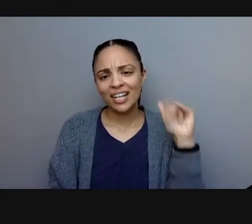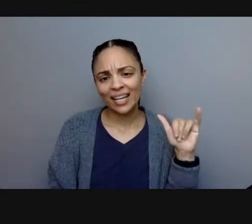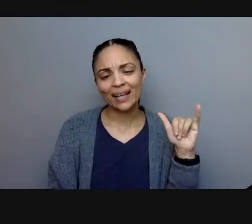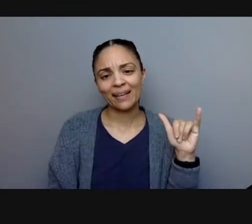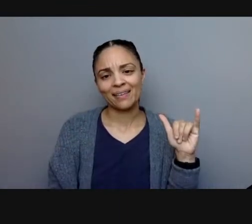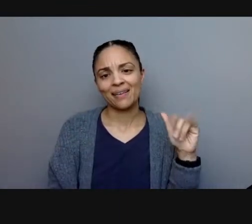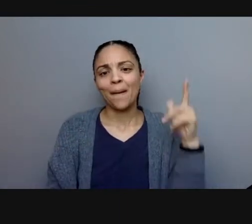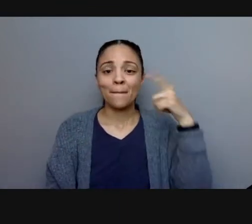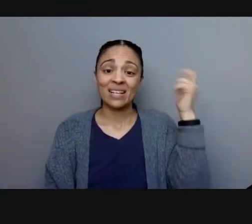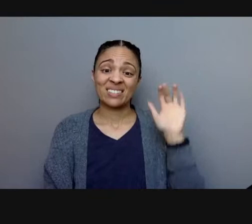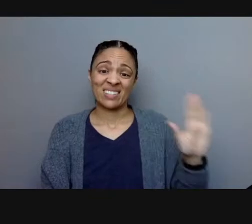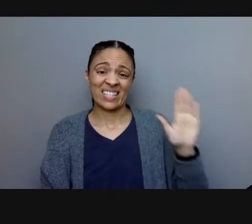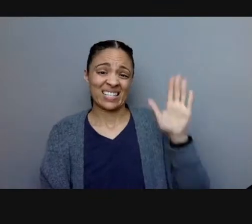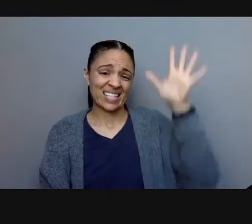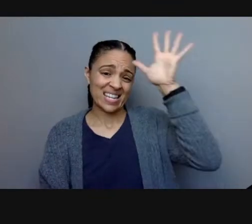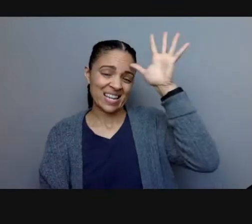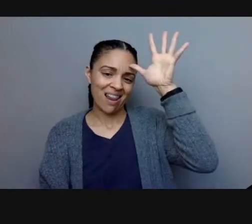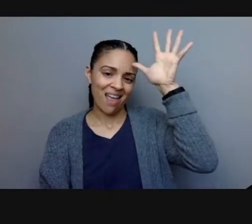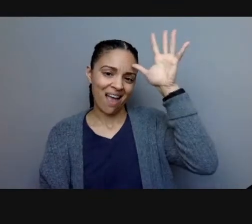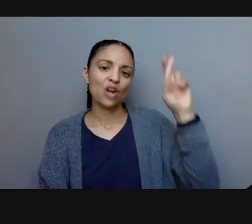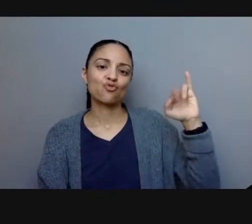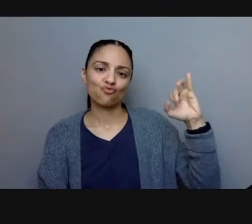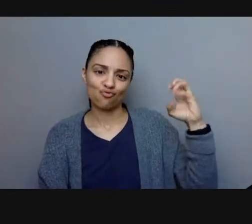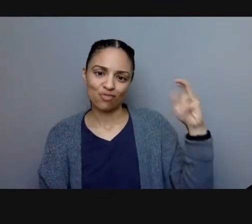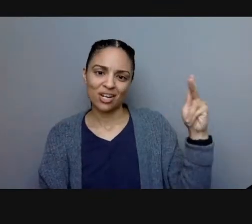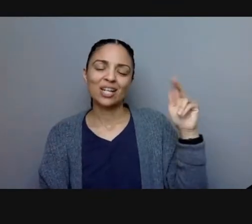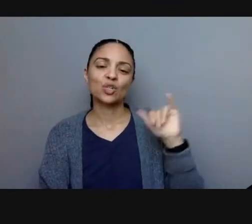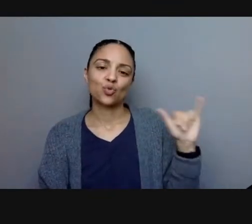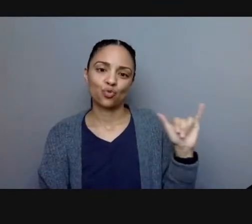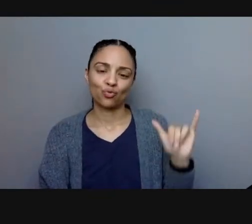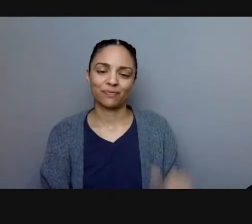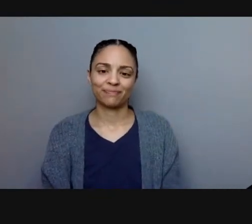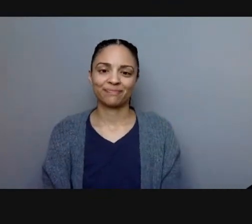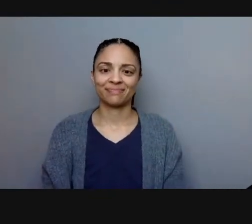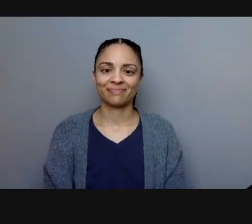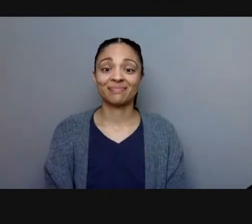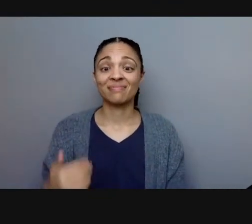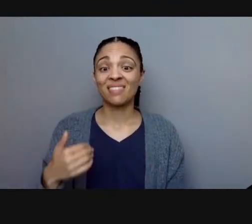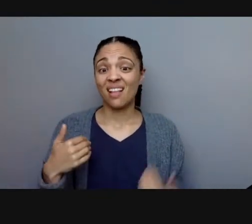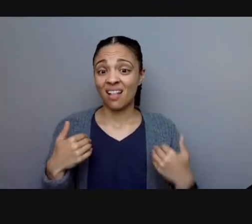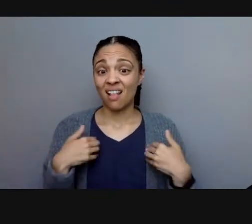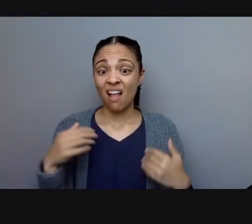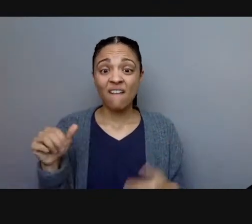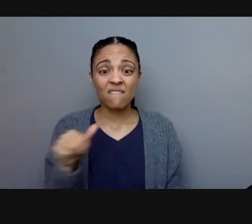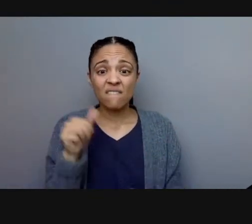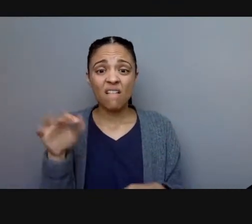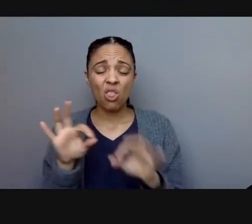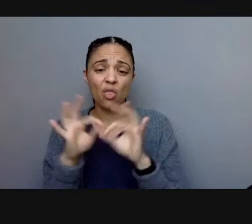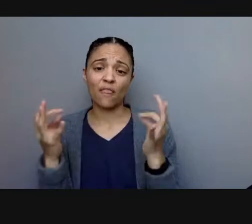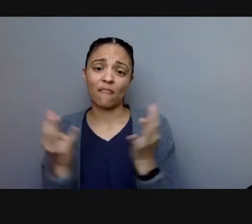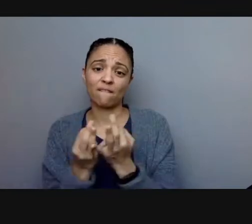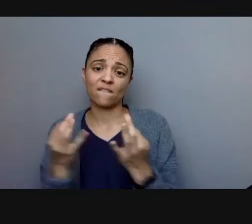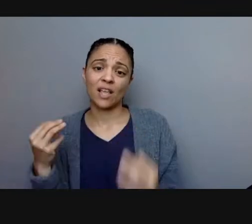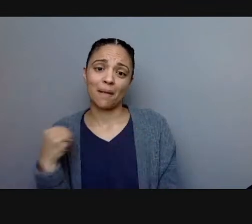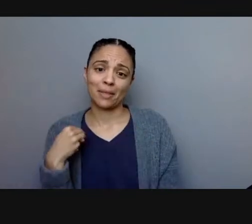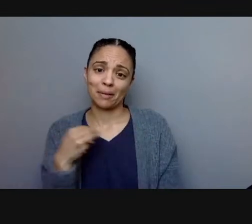Amina is Little Rick's wife, and Christian and his daughter Ava, and those are the little ones.